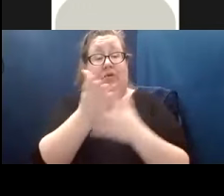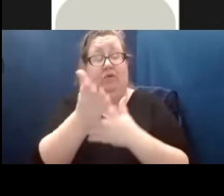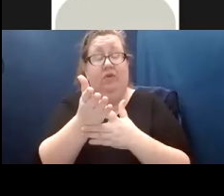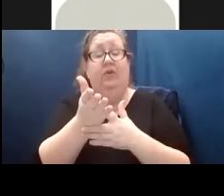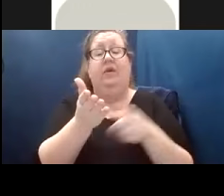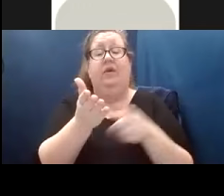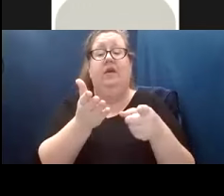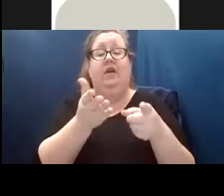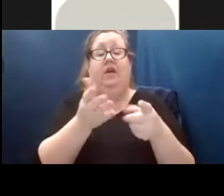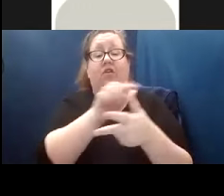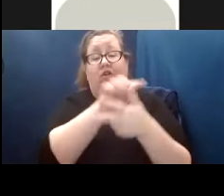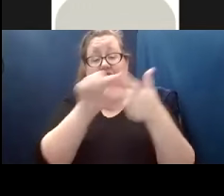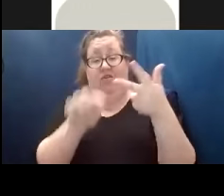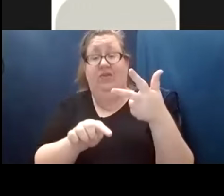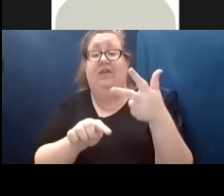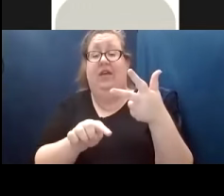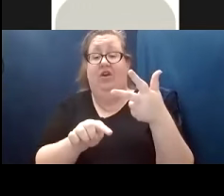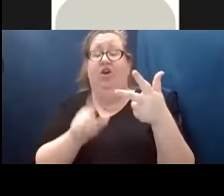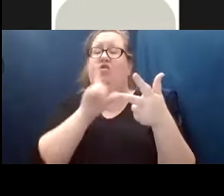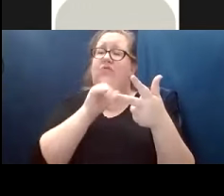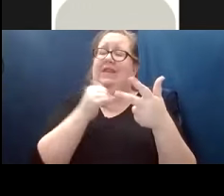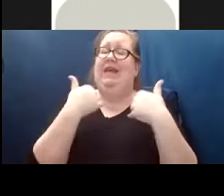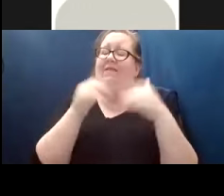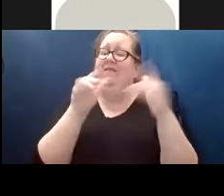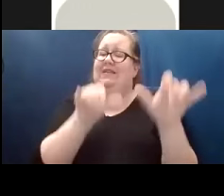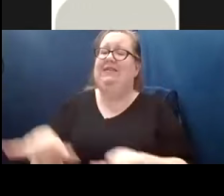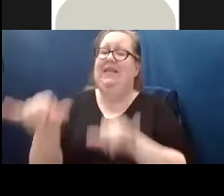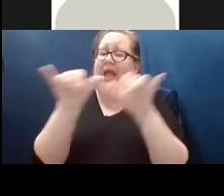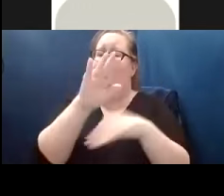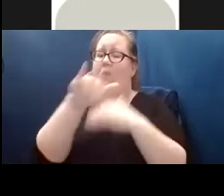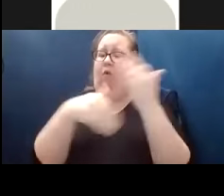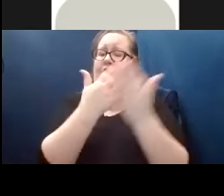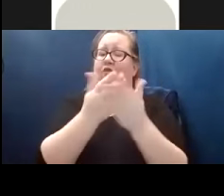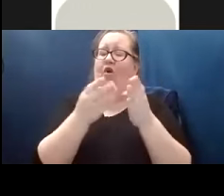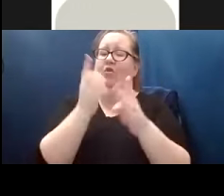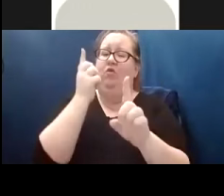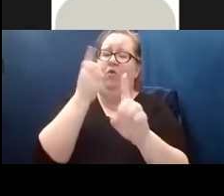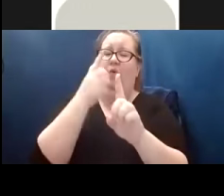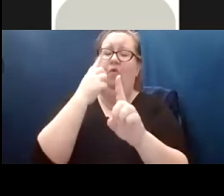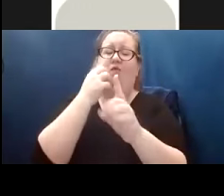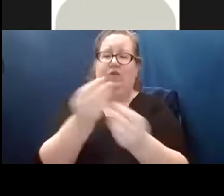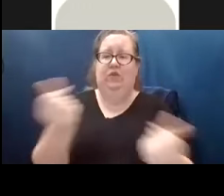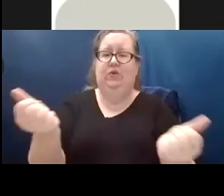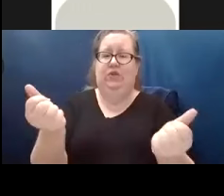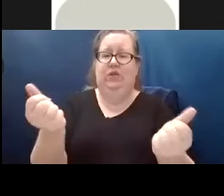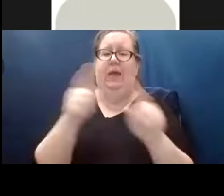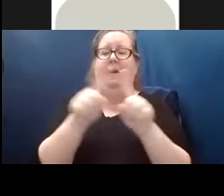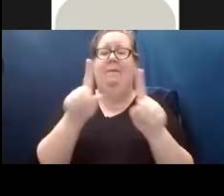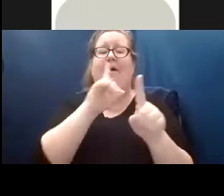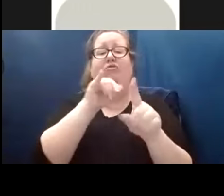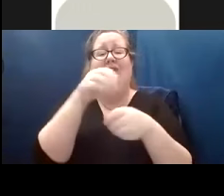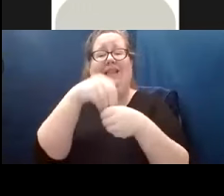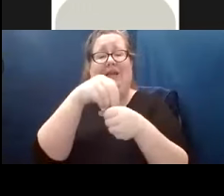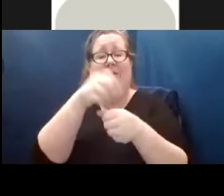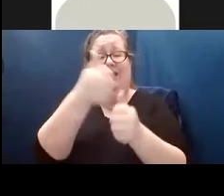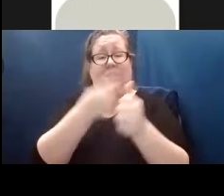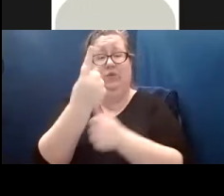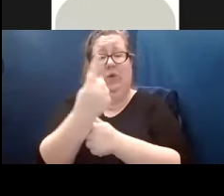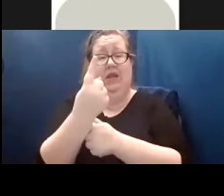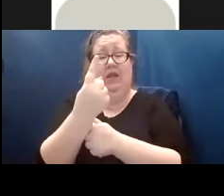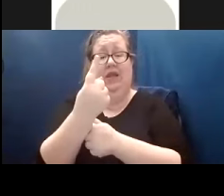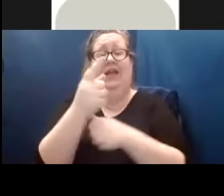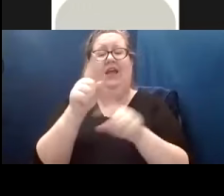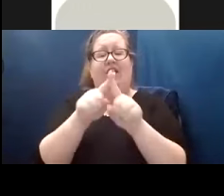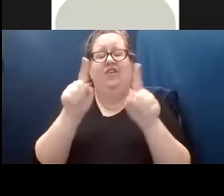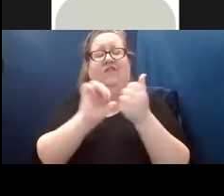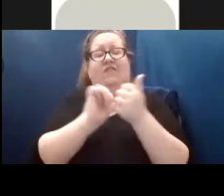3 scenarios, we really have the same overall goals for those solutions. But really within each of the scenarios, there's different ways that they could